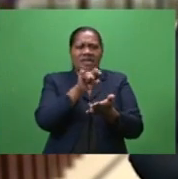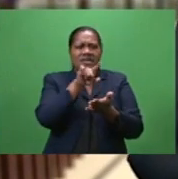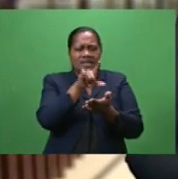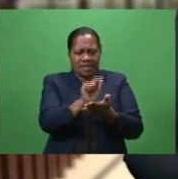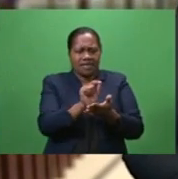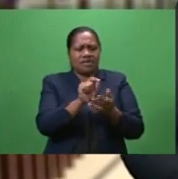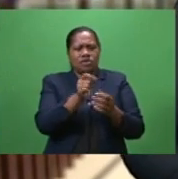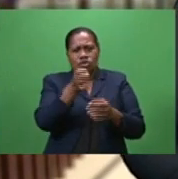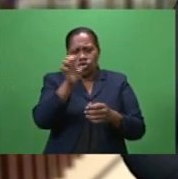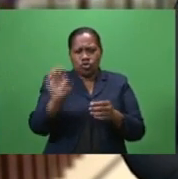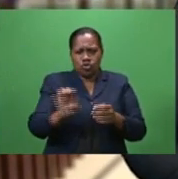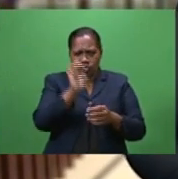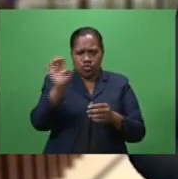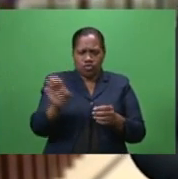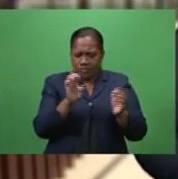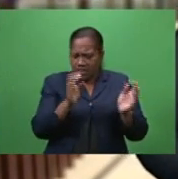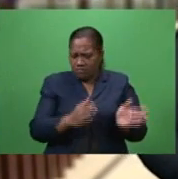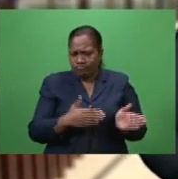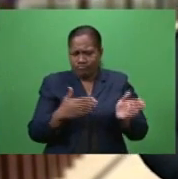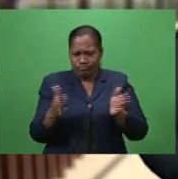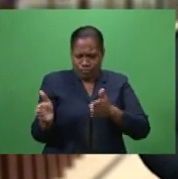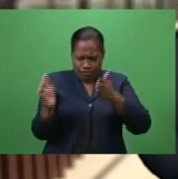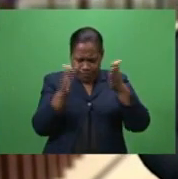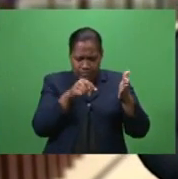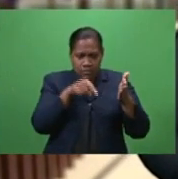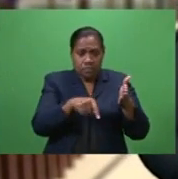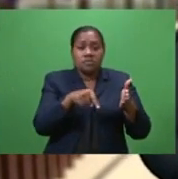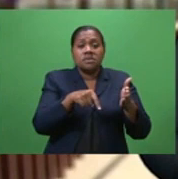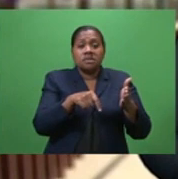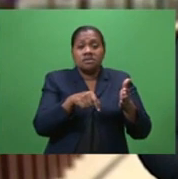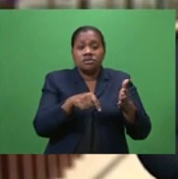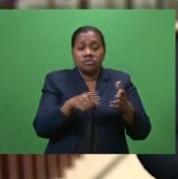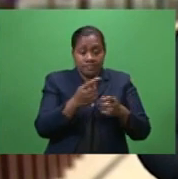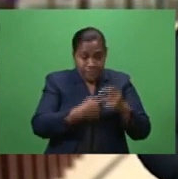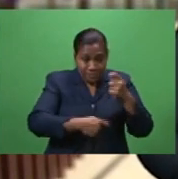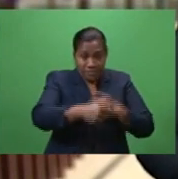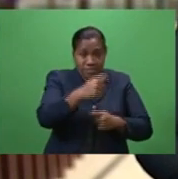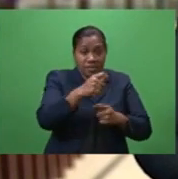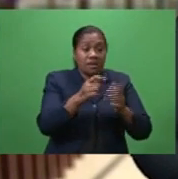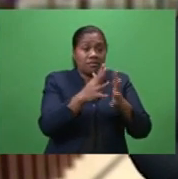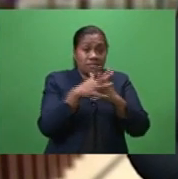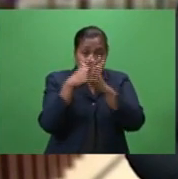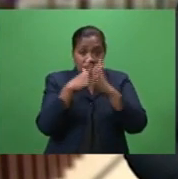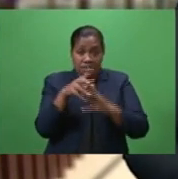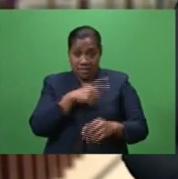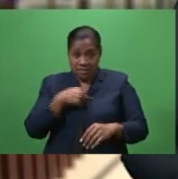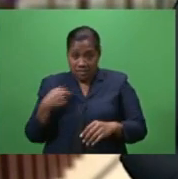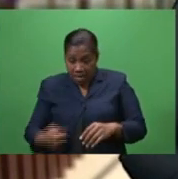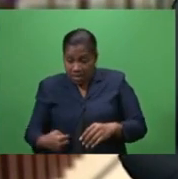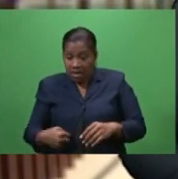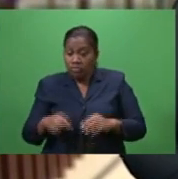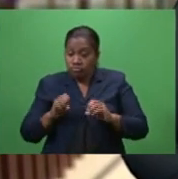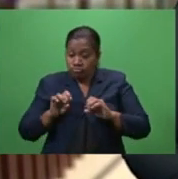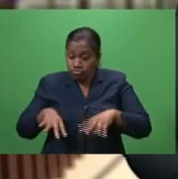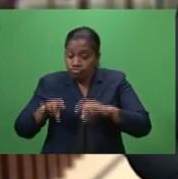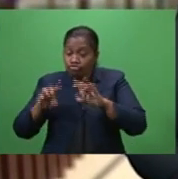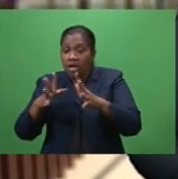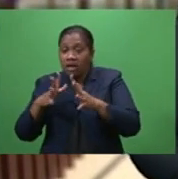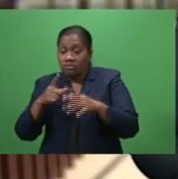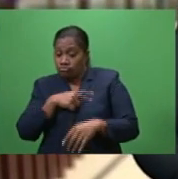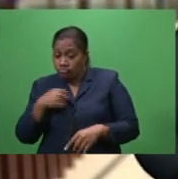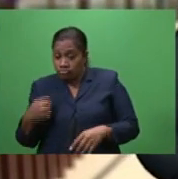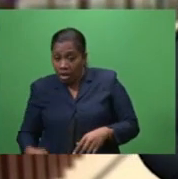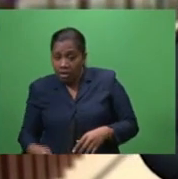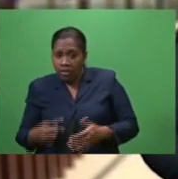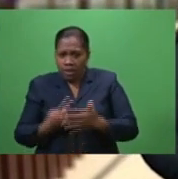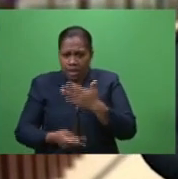union. The trade and political tension between the U.S. and China, as well as Australia and China, seems to weigh